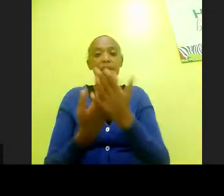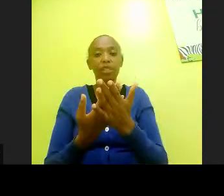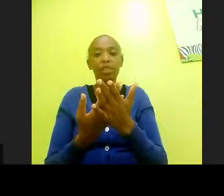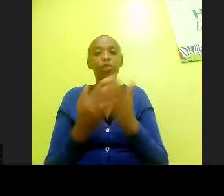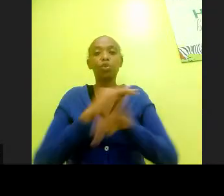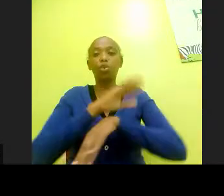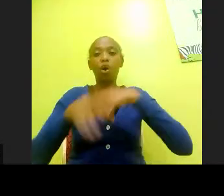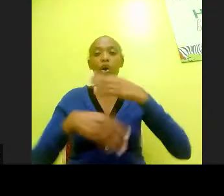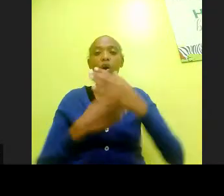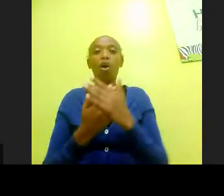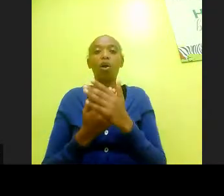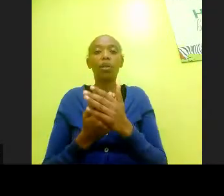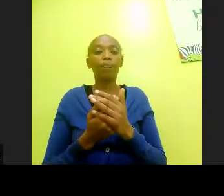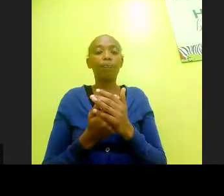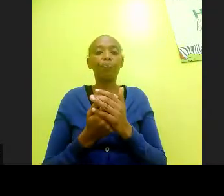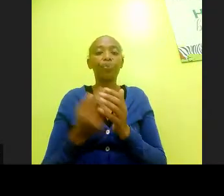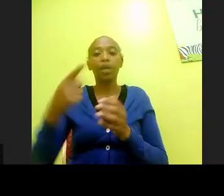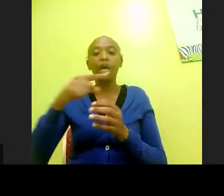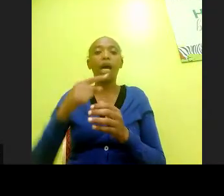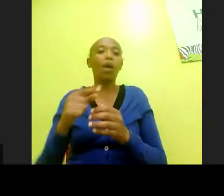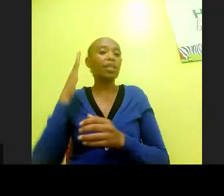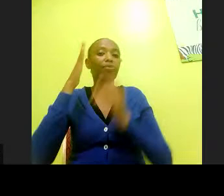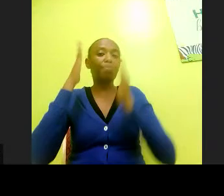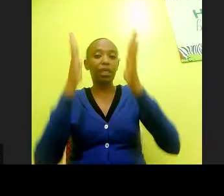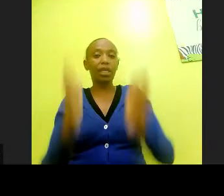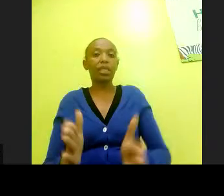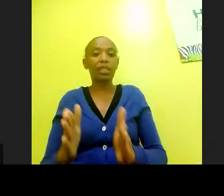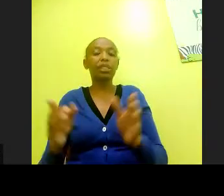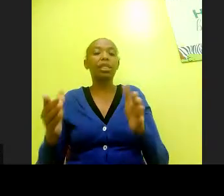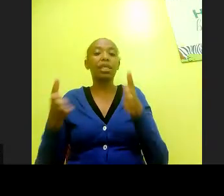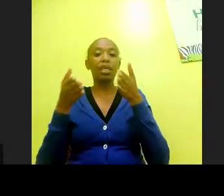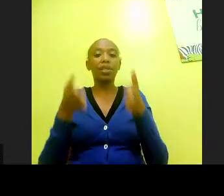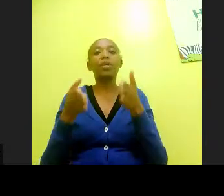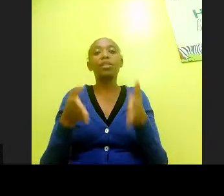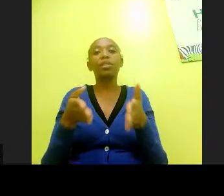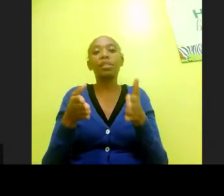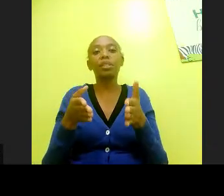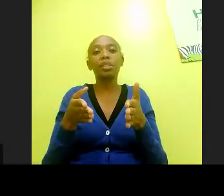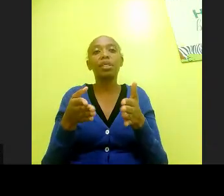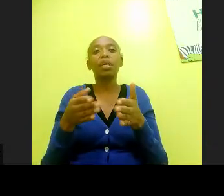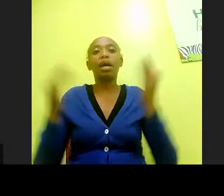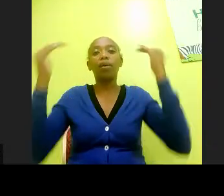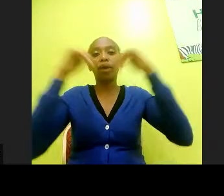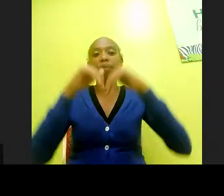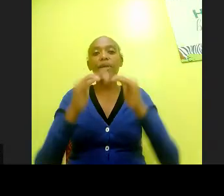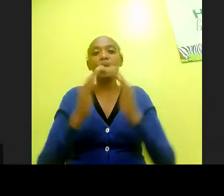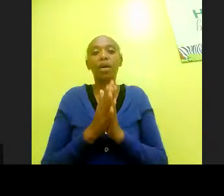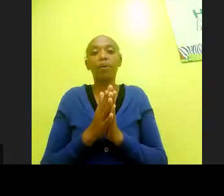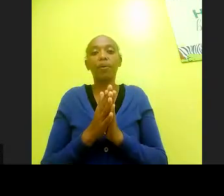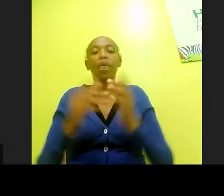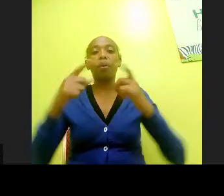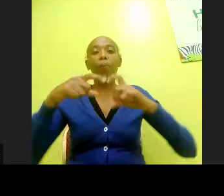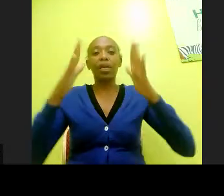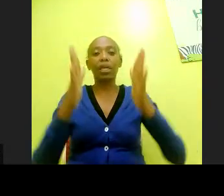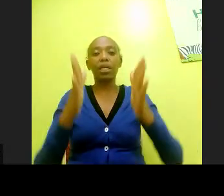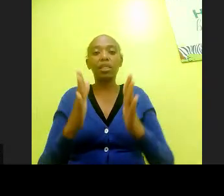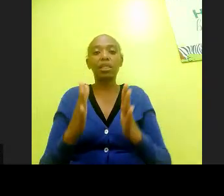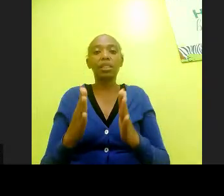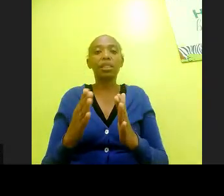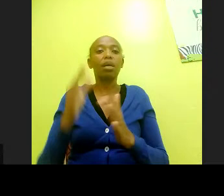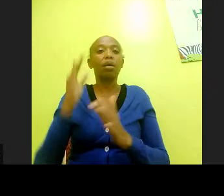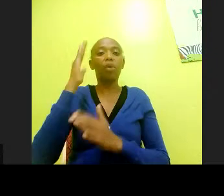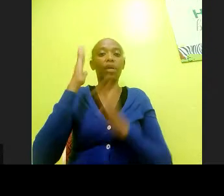all our speakers in this webinar, panelists,